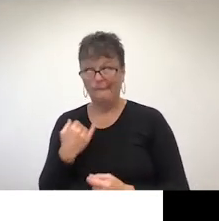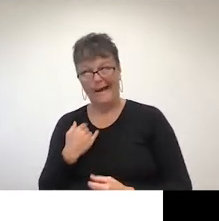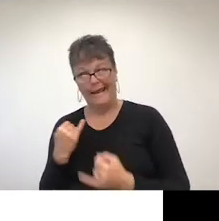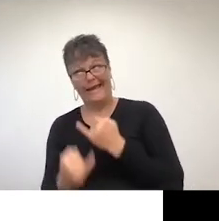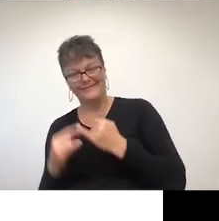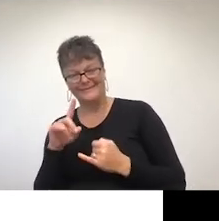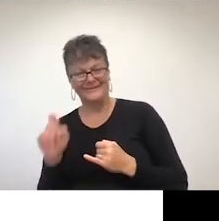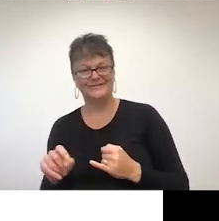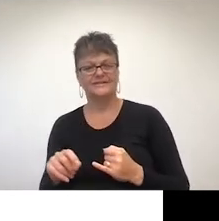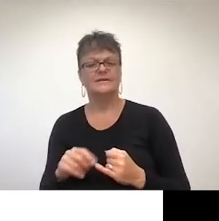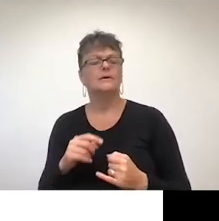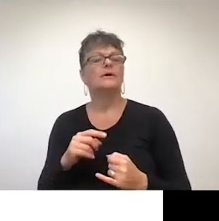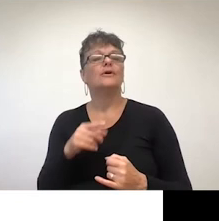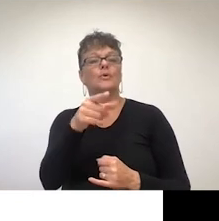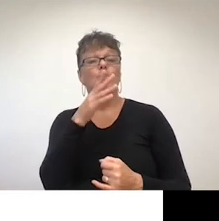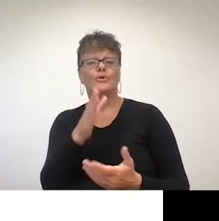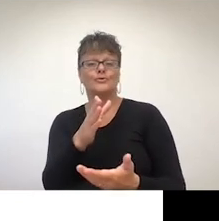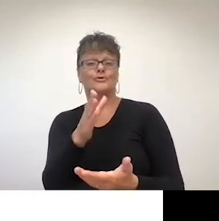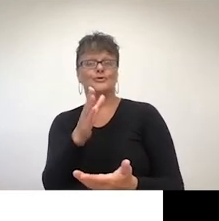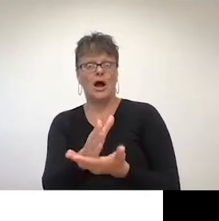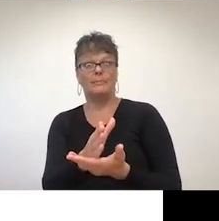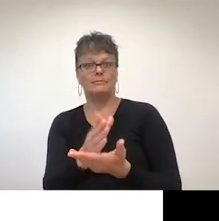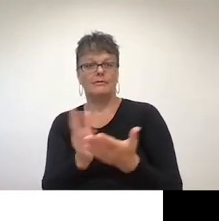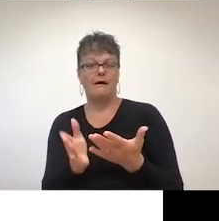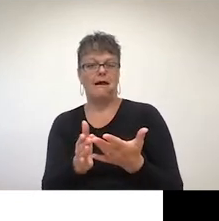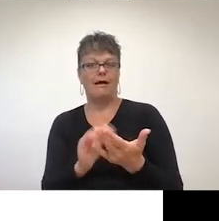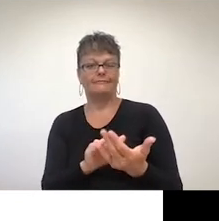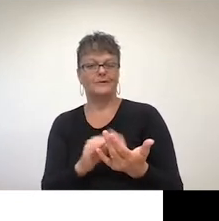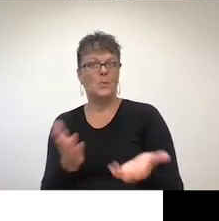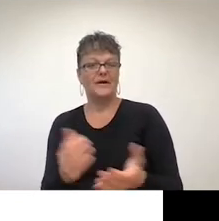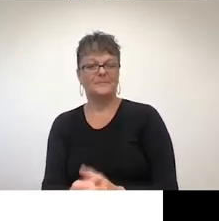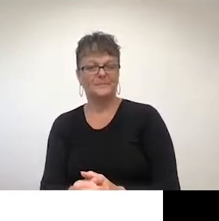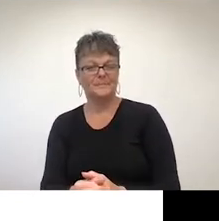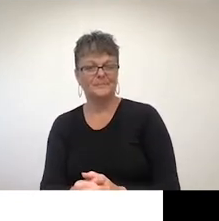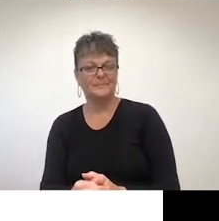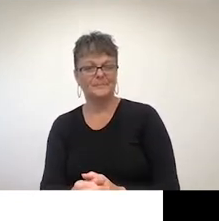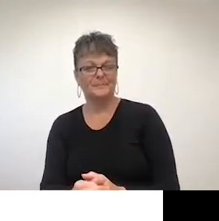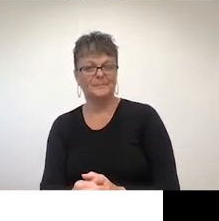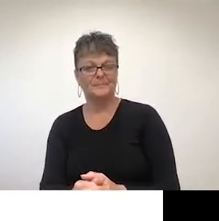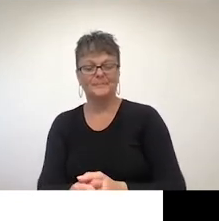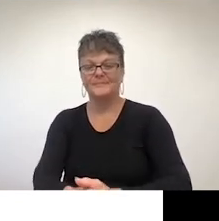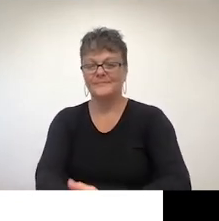stop? I know we had some kind of robust discussion about this earlier today.